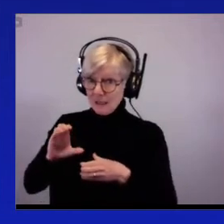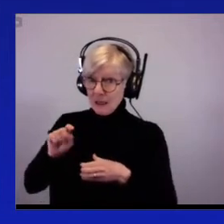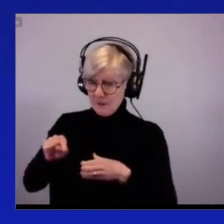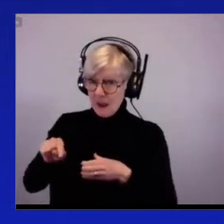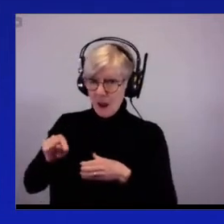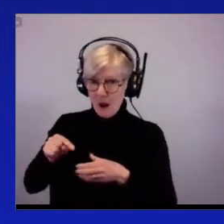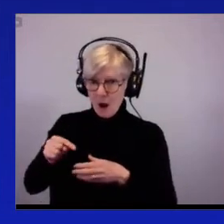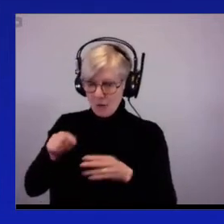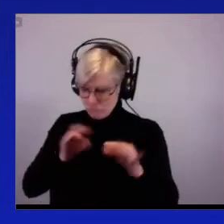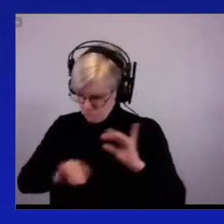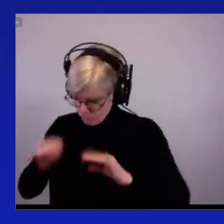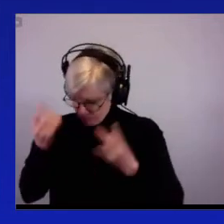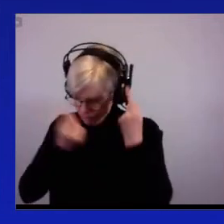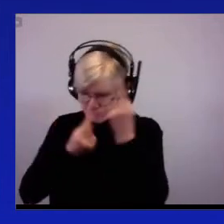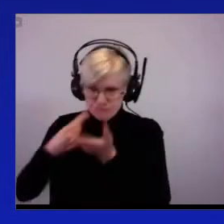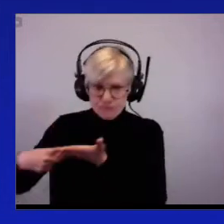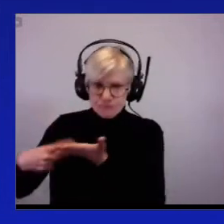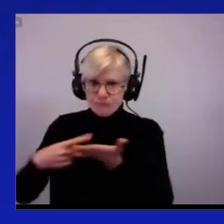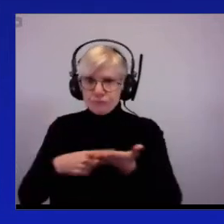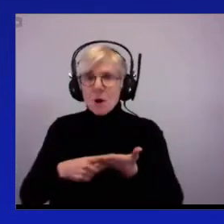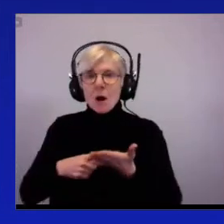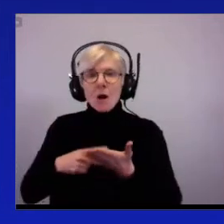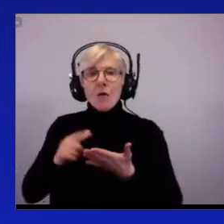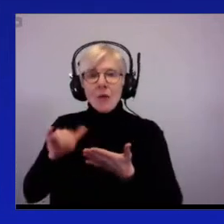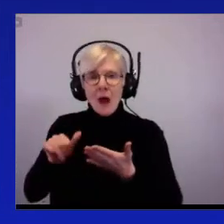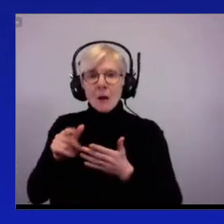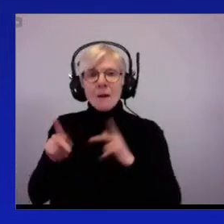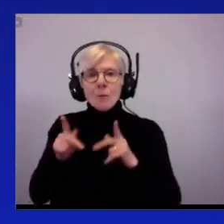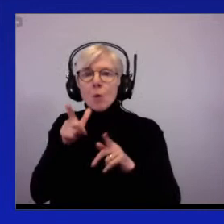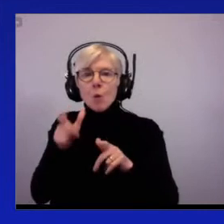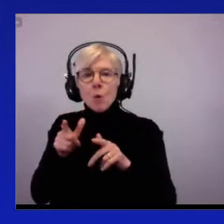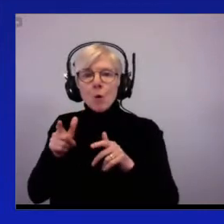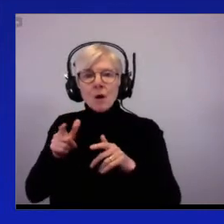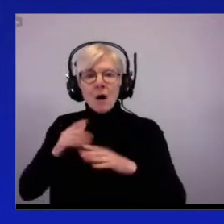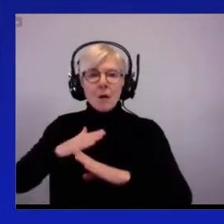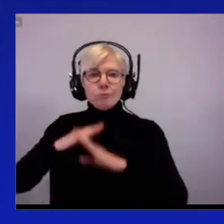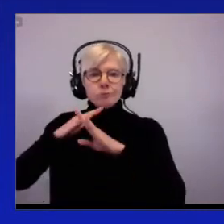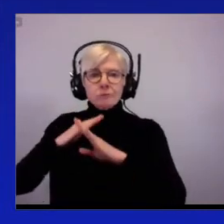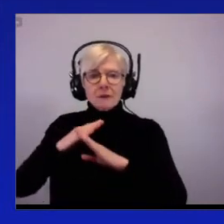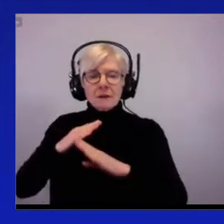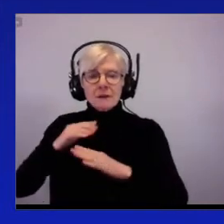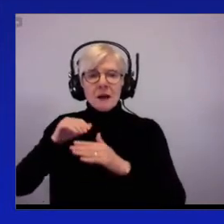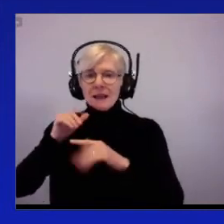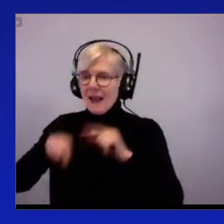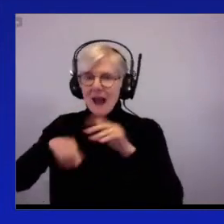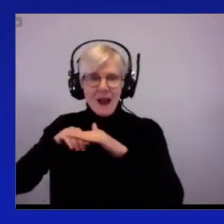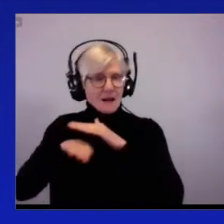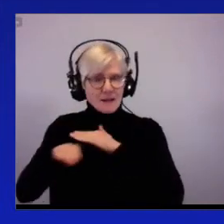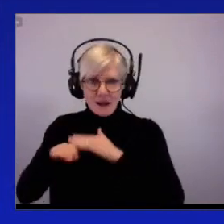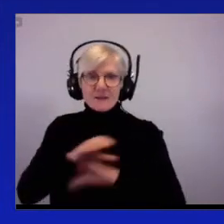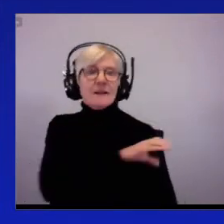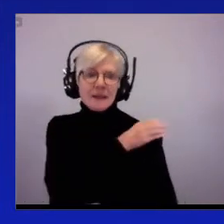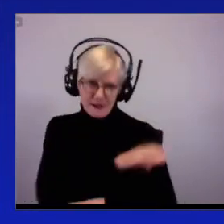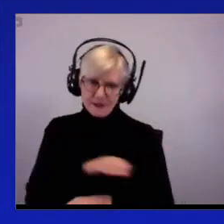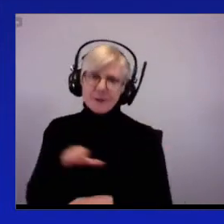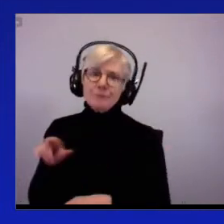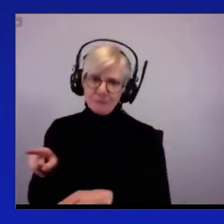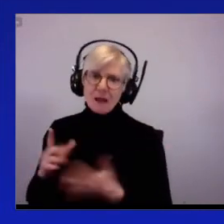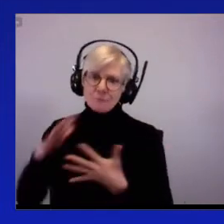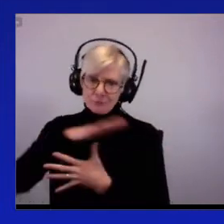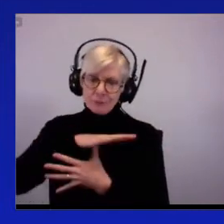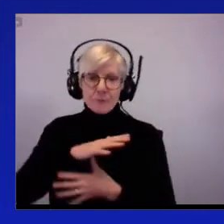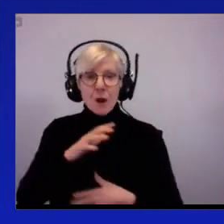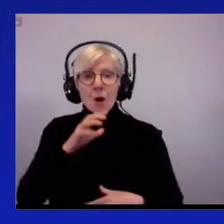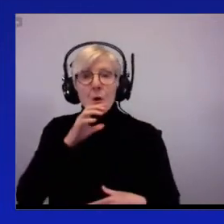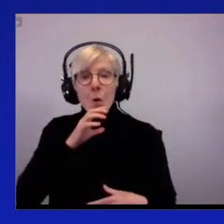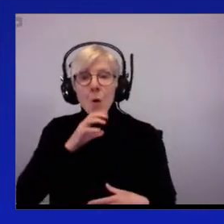at that as the next phase, and that'll probably be in the mass vaccination phase, because as you saw in the earlier phases, for instance, for older adults 80